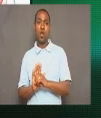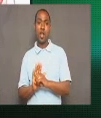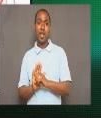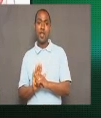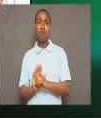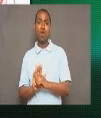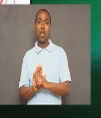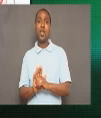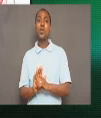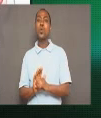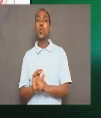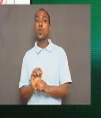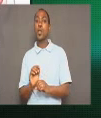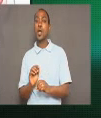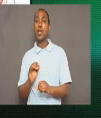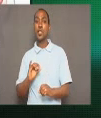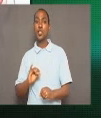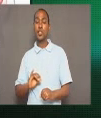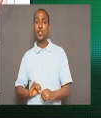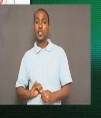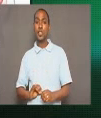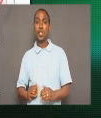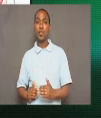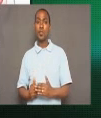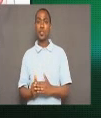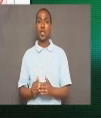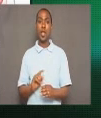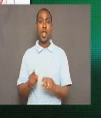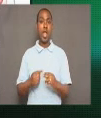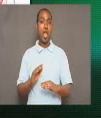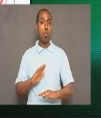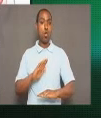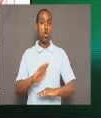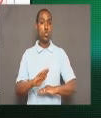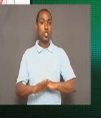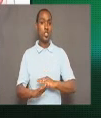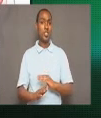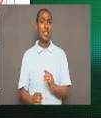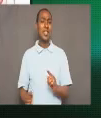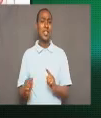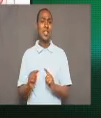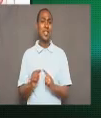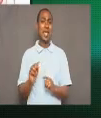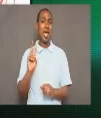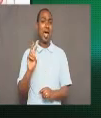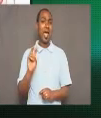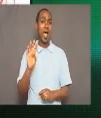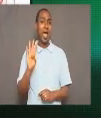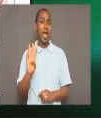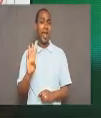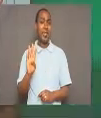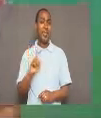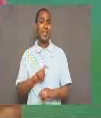the intestine. This process can take up to 24